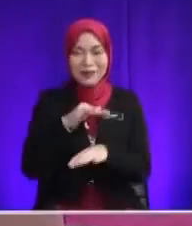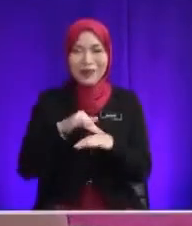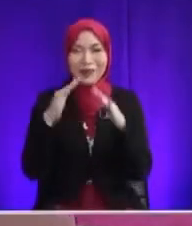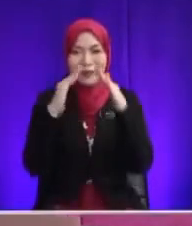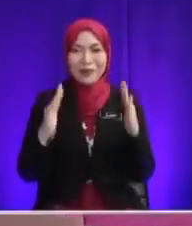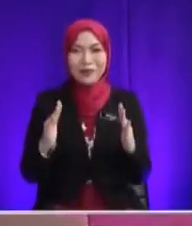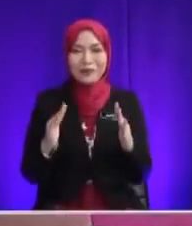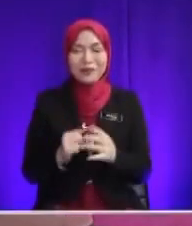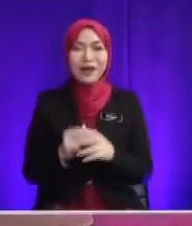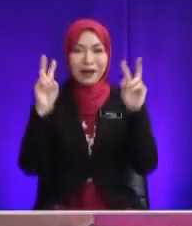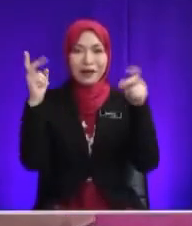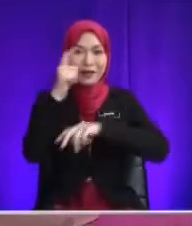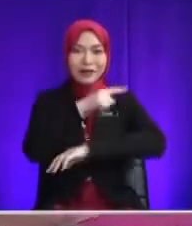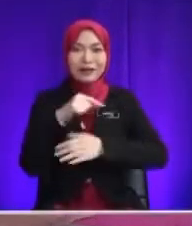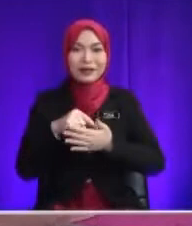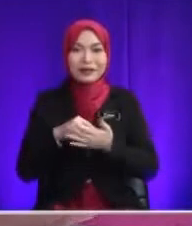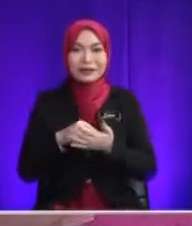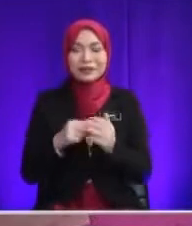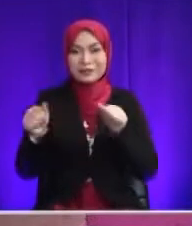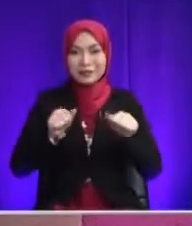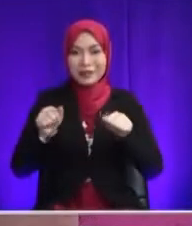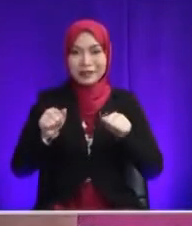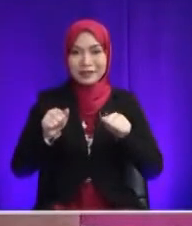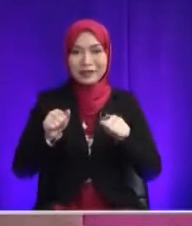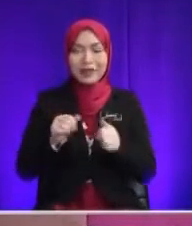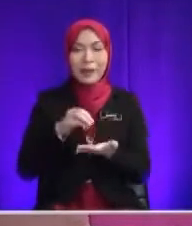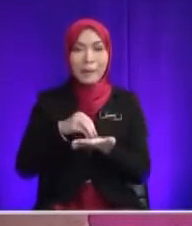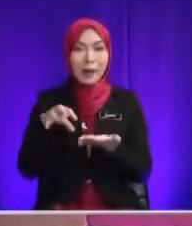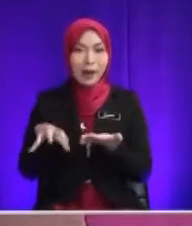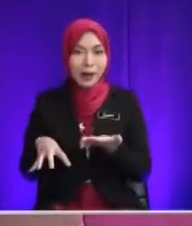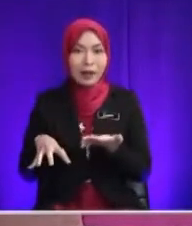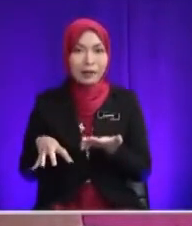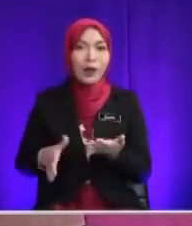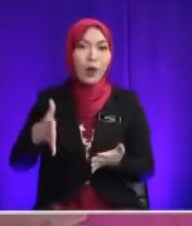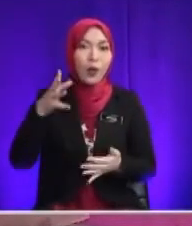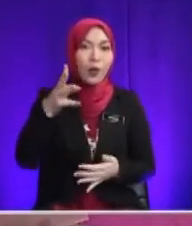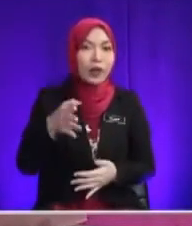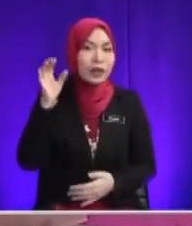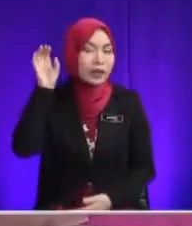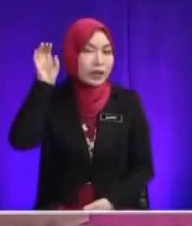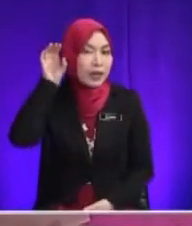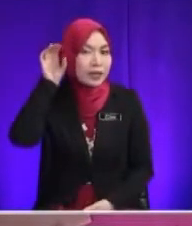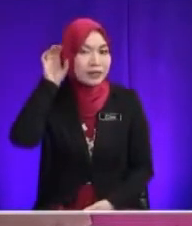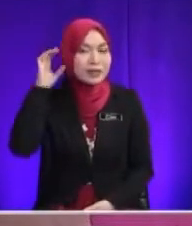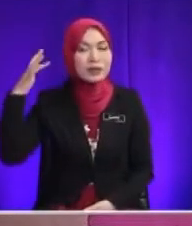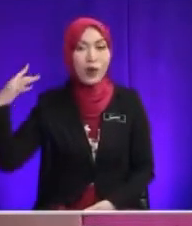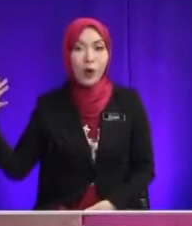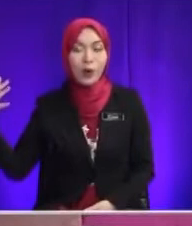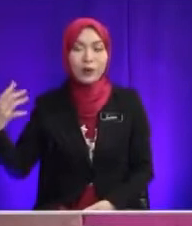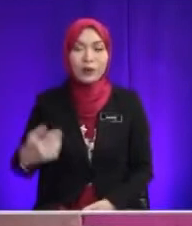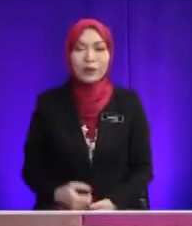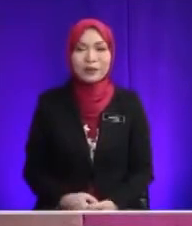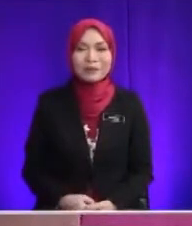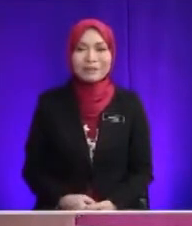this activity, the students are going to listen to a longer audio recording. Okay. And then they're going to try to determine